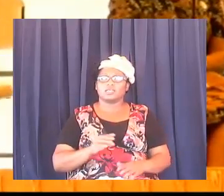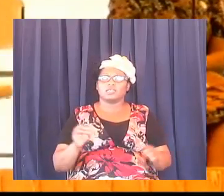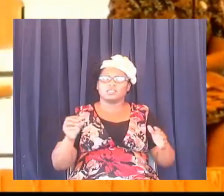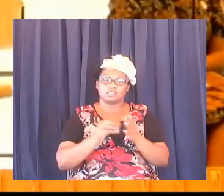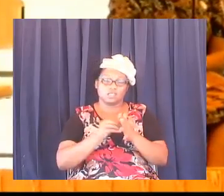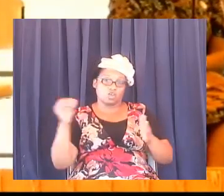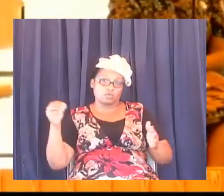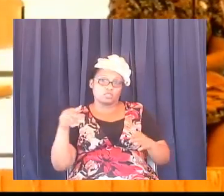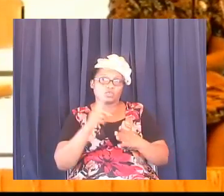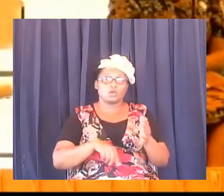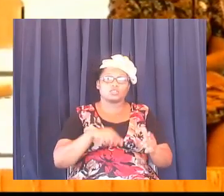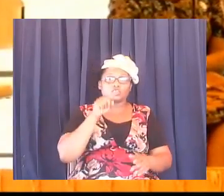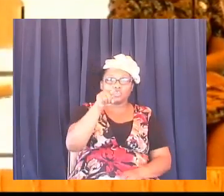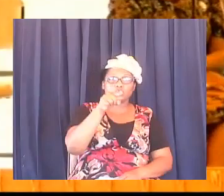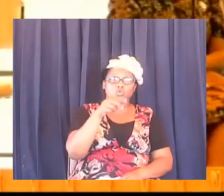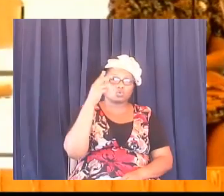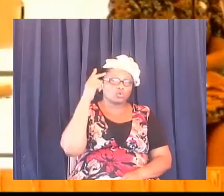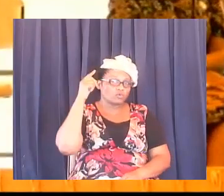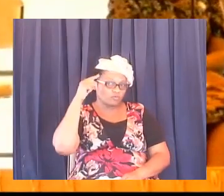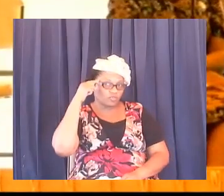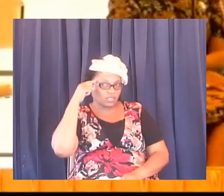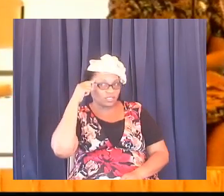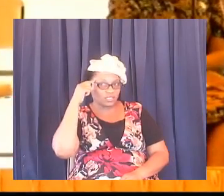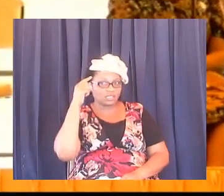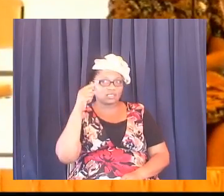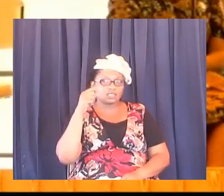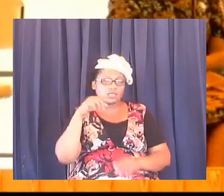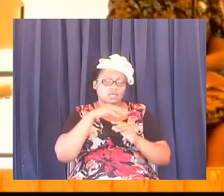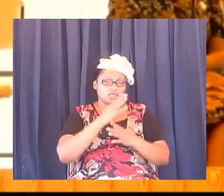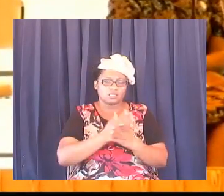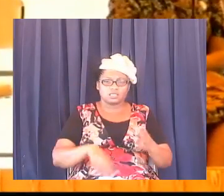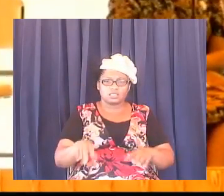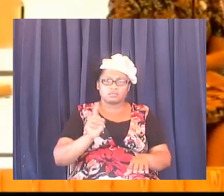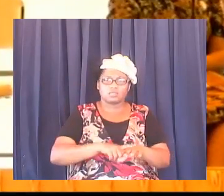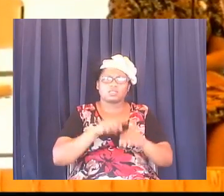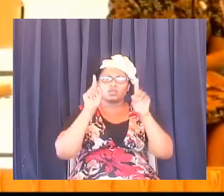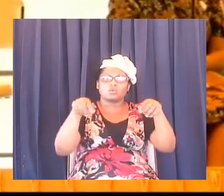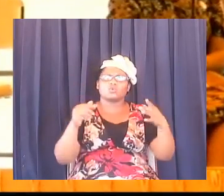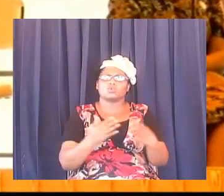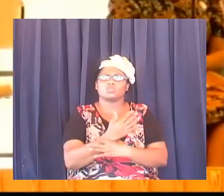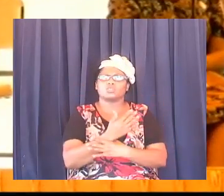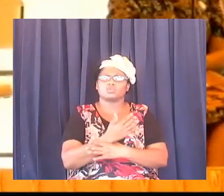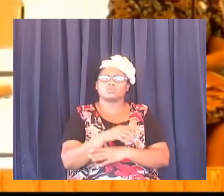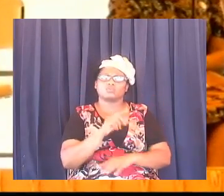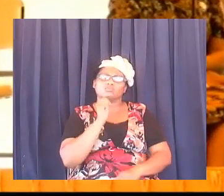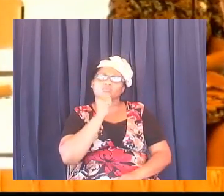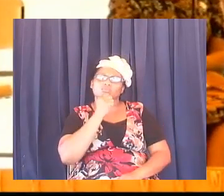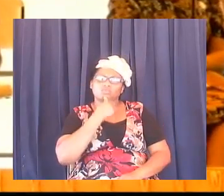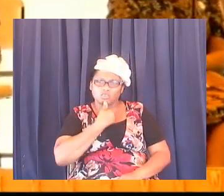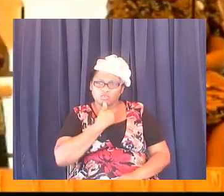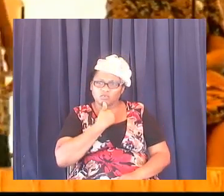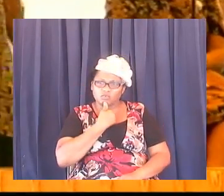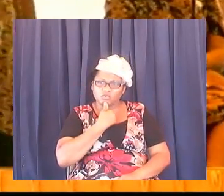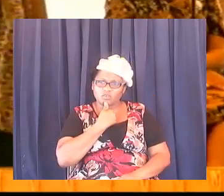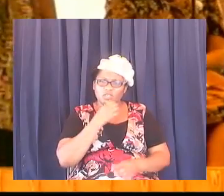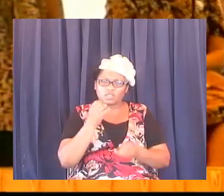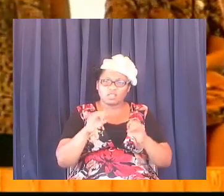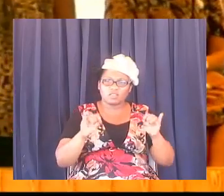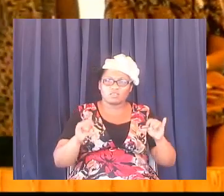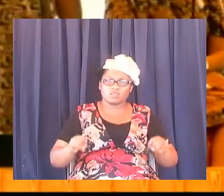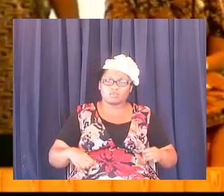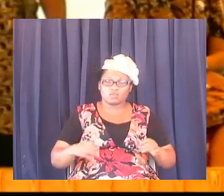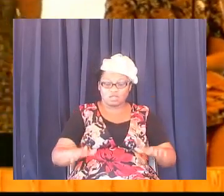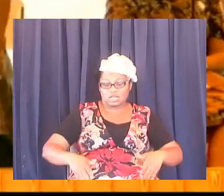think. Sometimes we are going through some sufferings in our individual lives, and we think it's a devil.